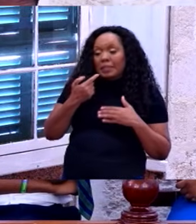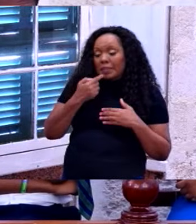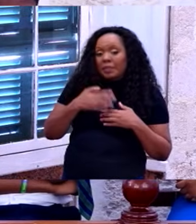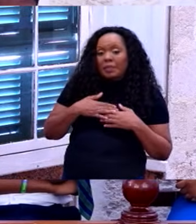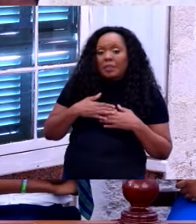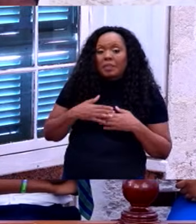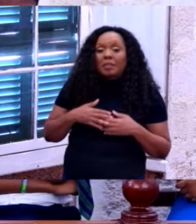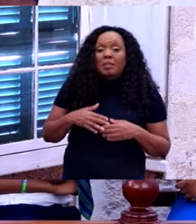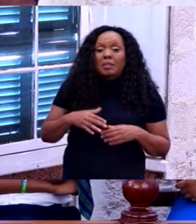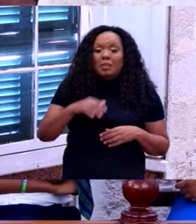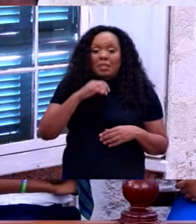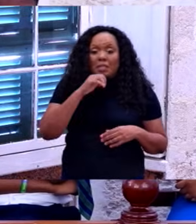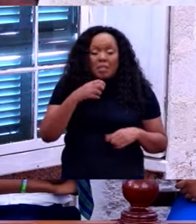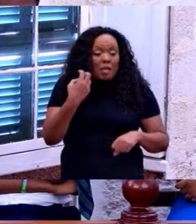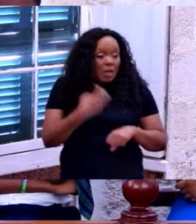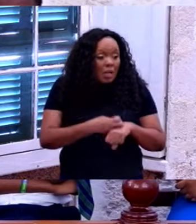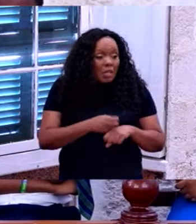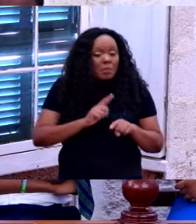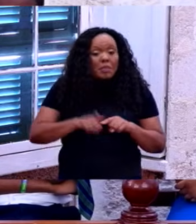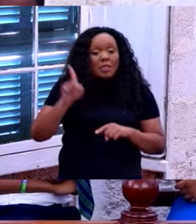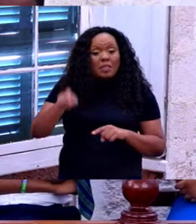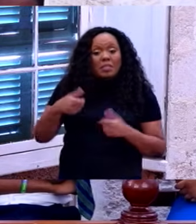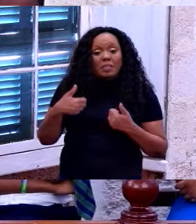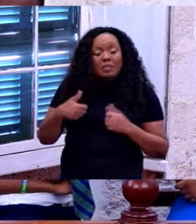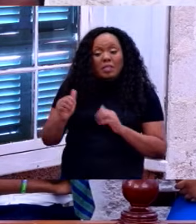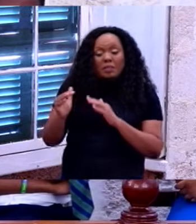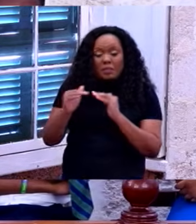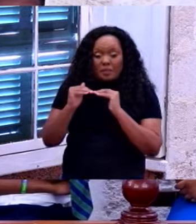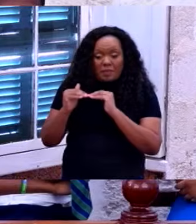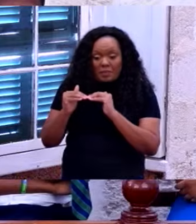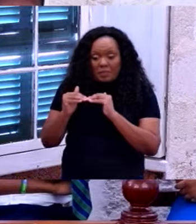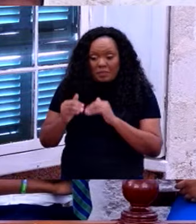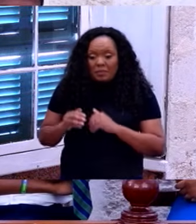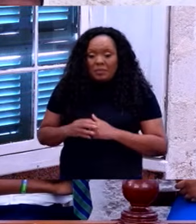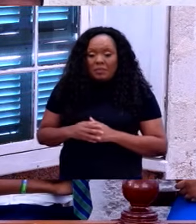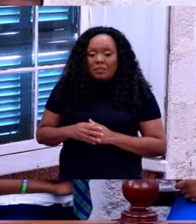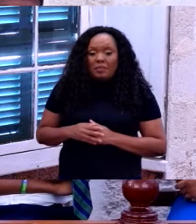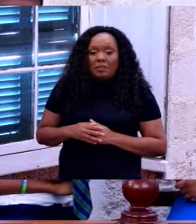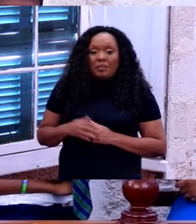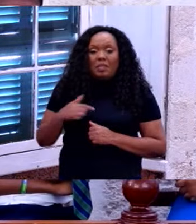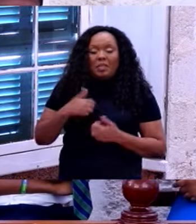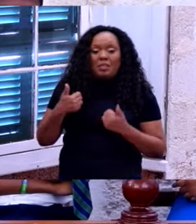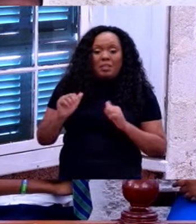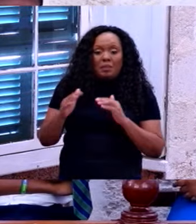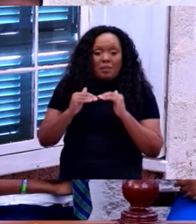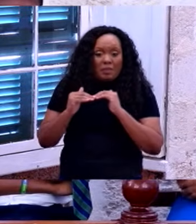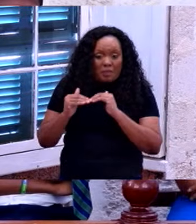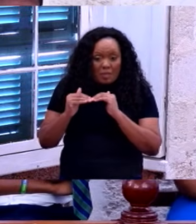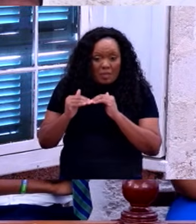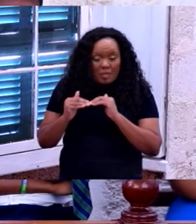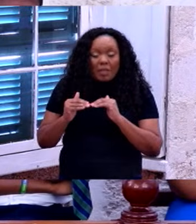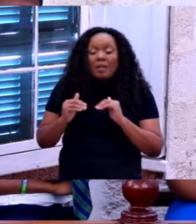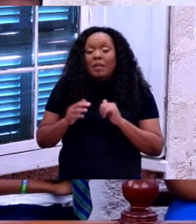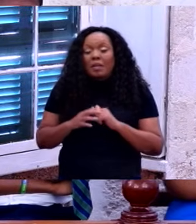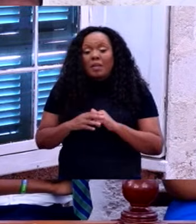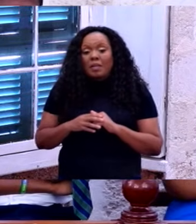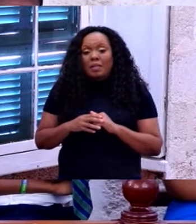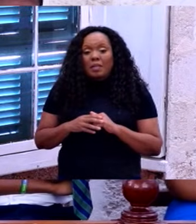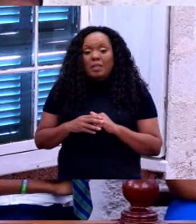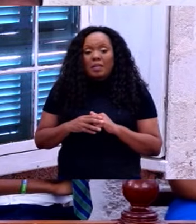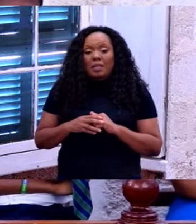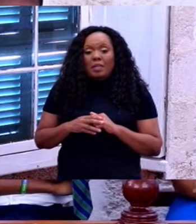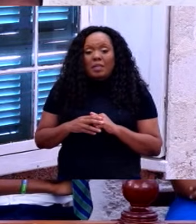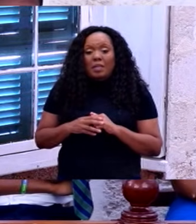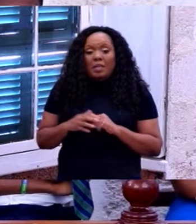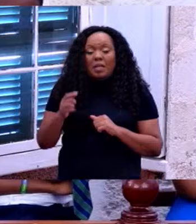have to try to be fair. And in trying to be fair in my contribution today, I believe that I have captured the